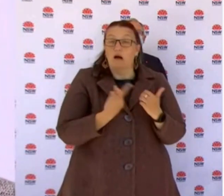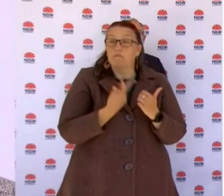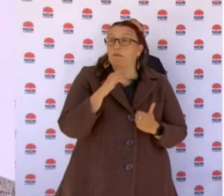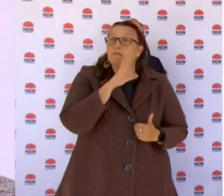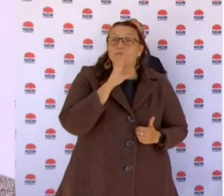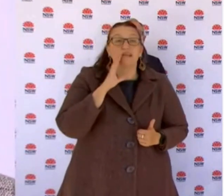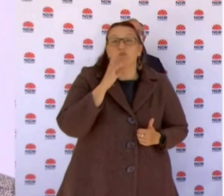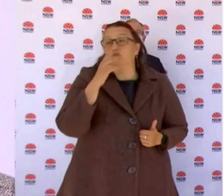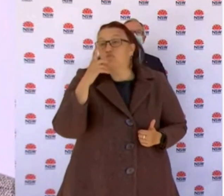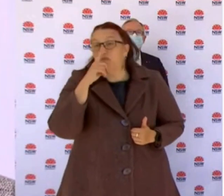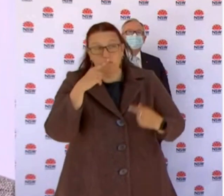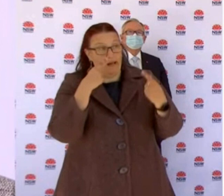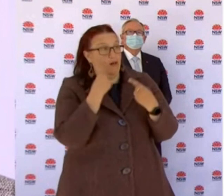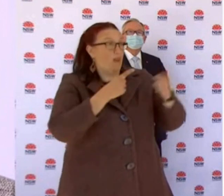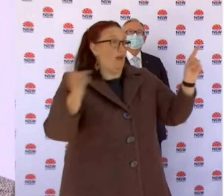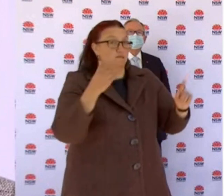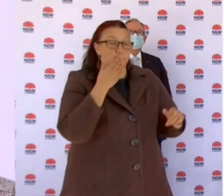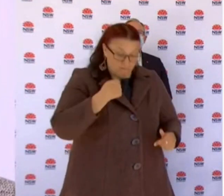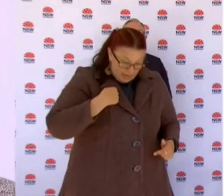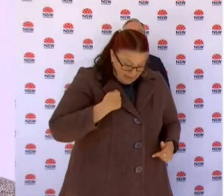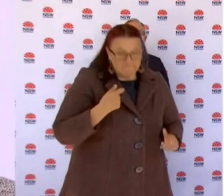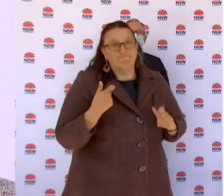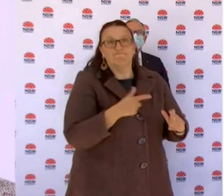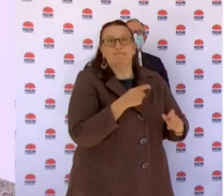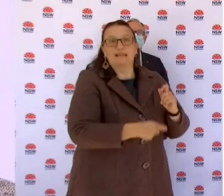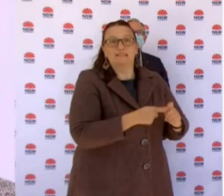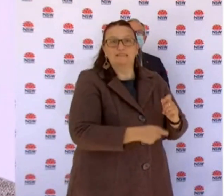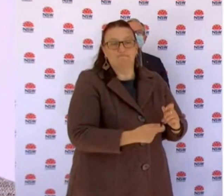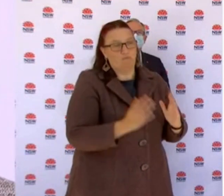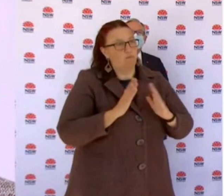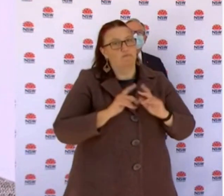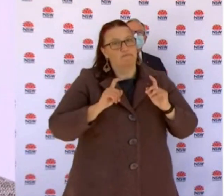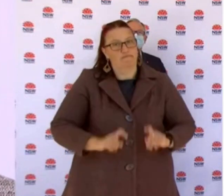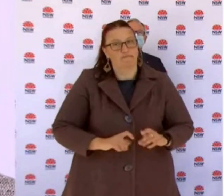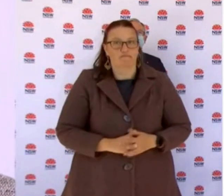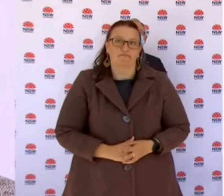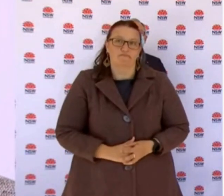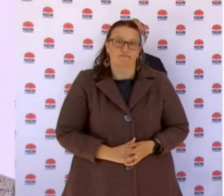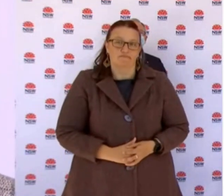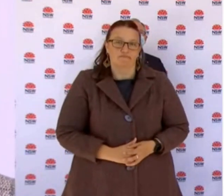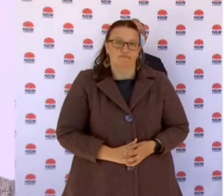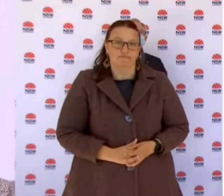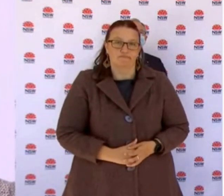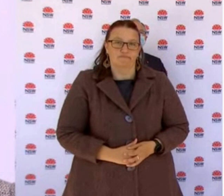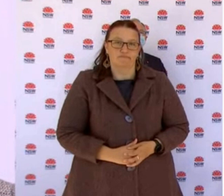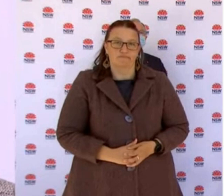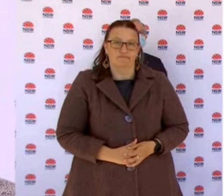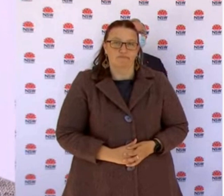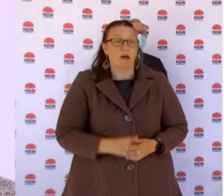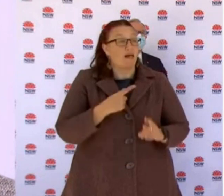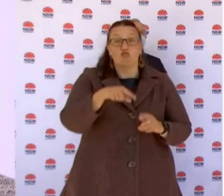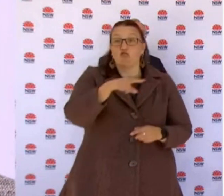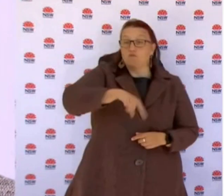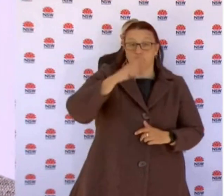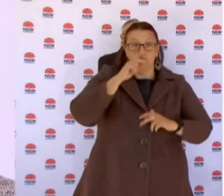announcement. We are also asking the household contacts of those who attended these 3 construction